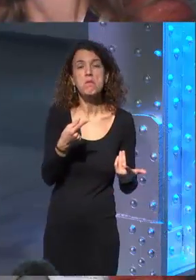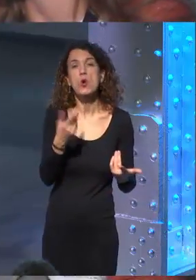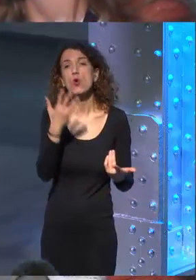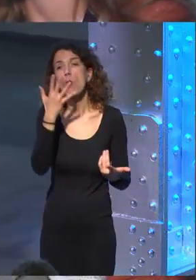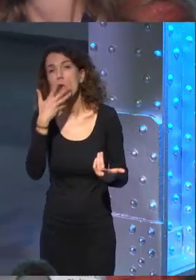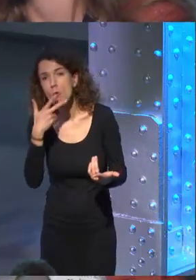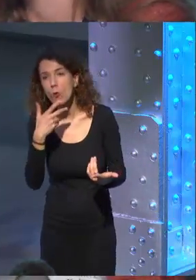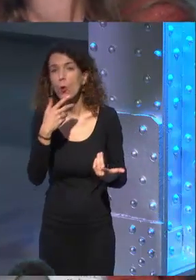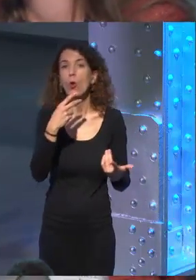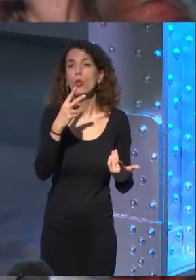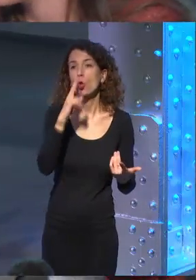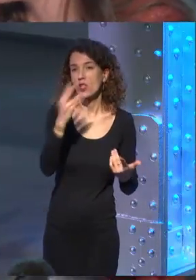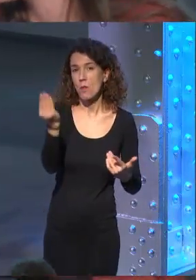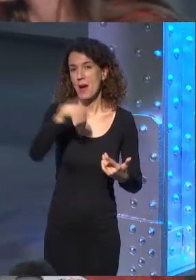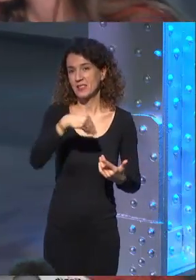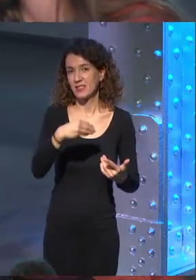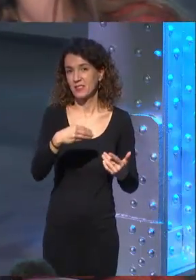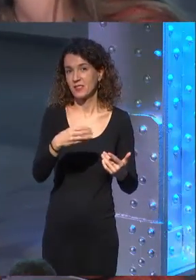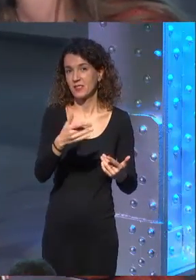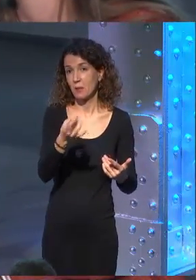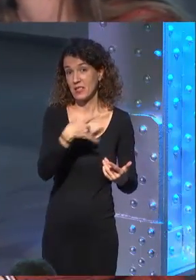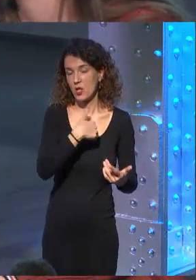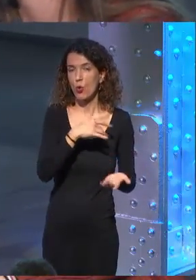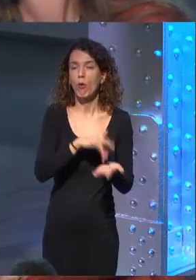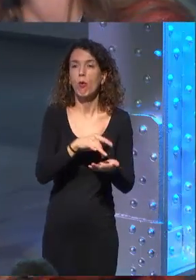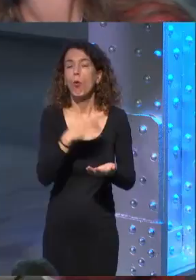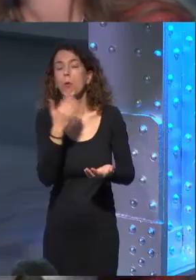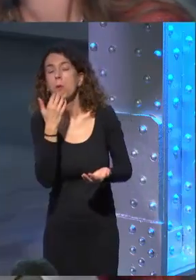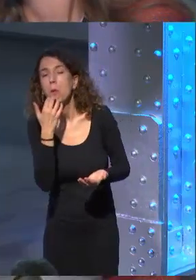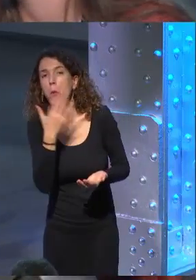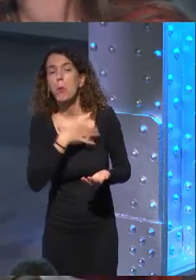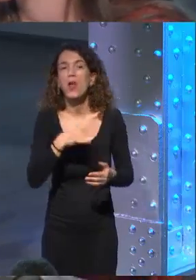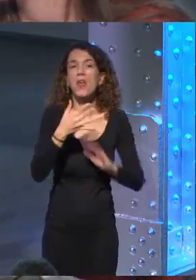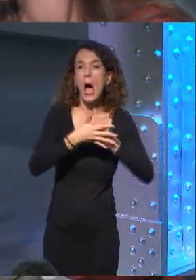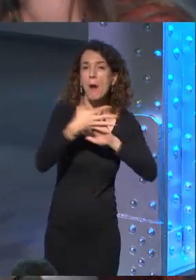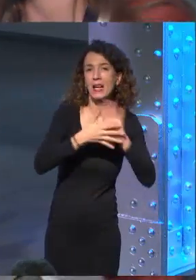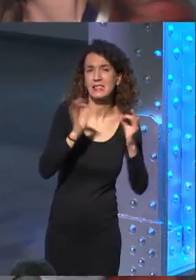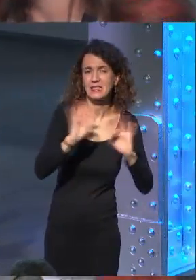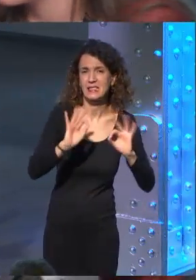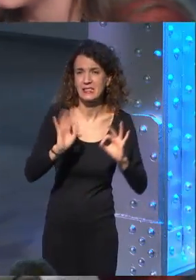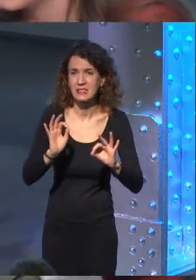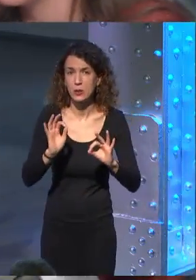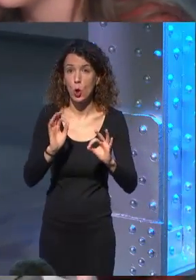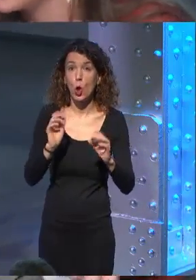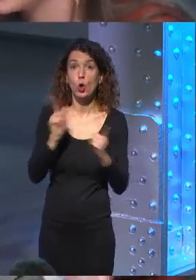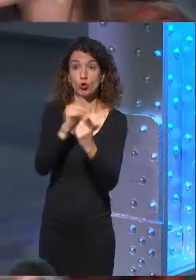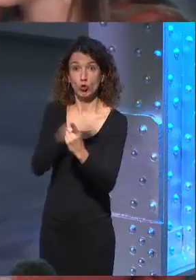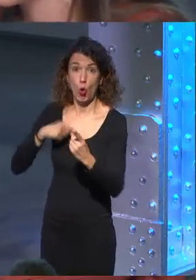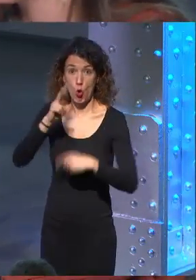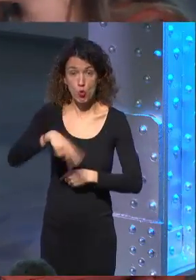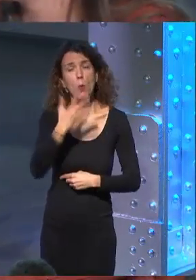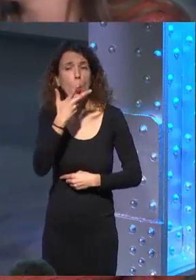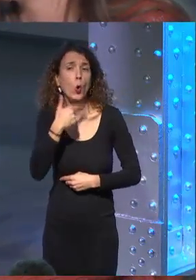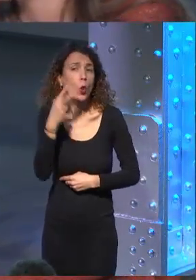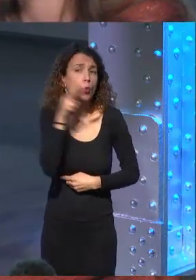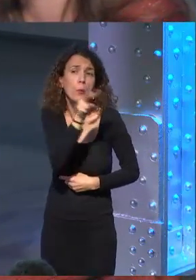they are 1 year older means that I know them. I mean, there are people that I know that have 1 or 2 years more than me. Maybe I haven't talked to